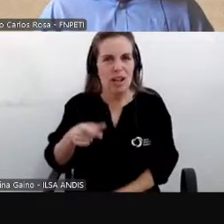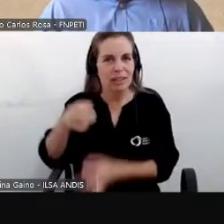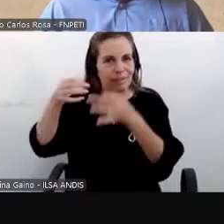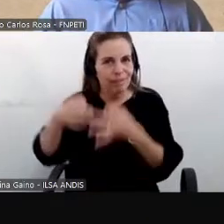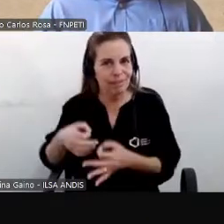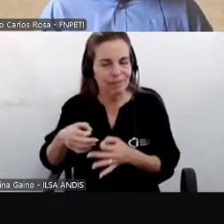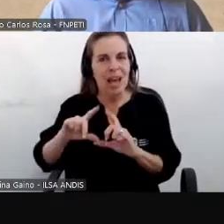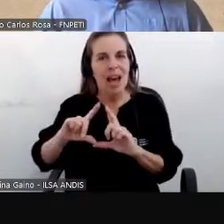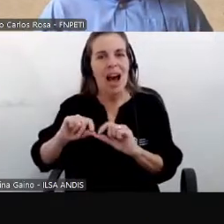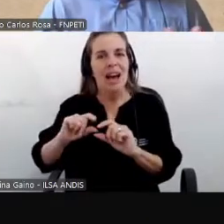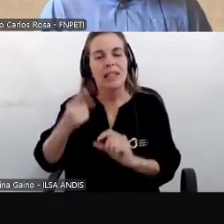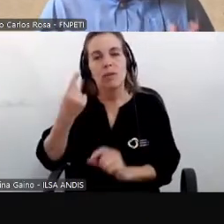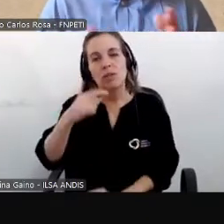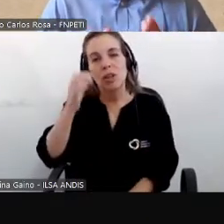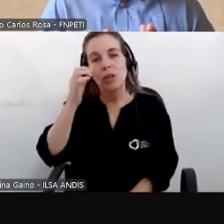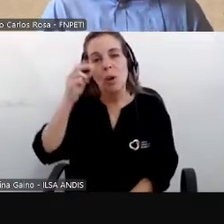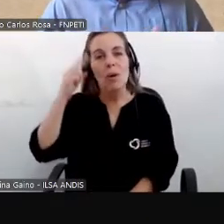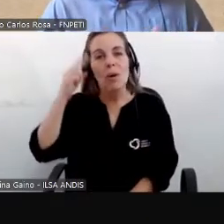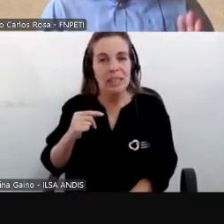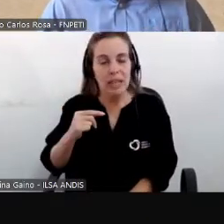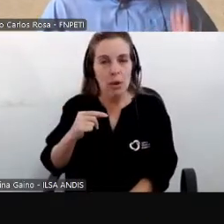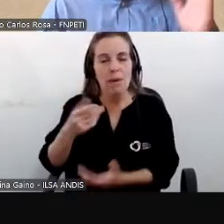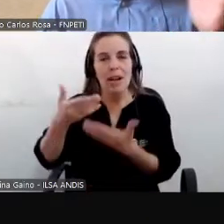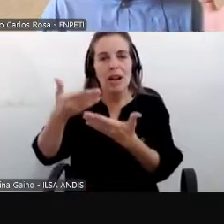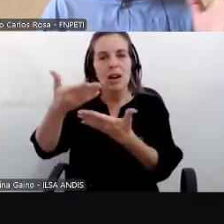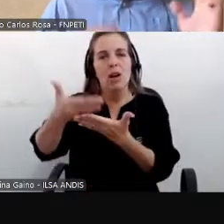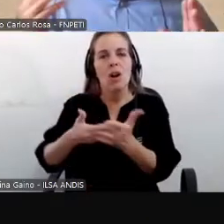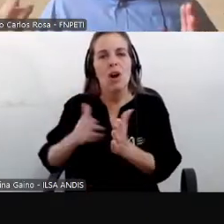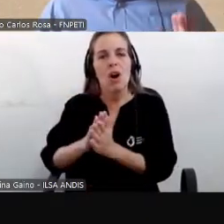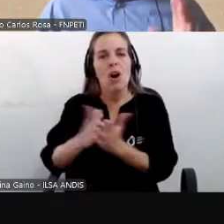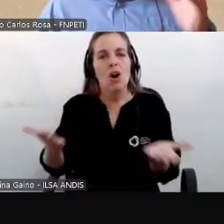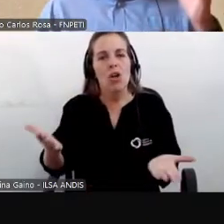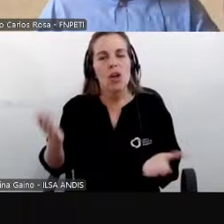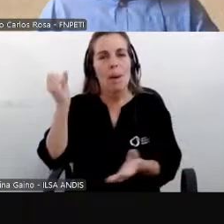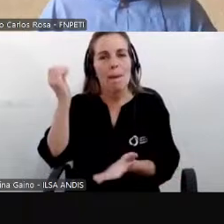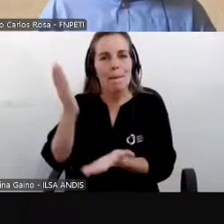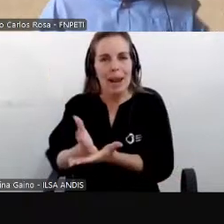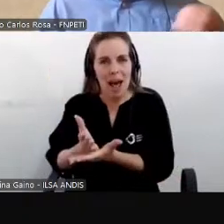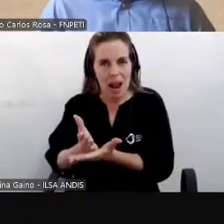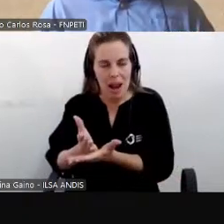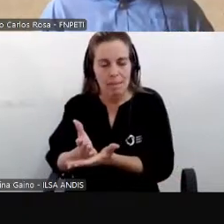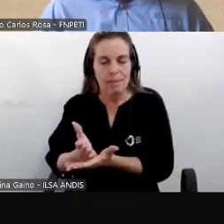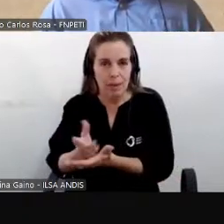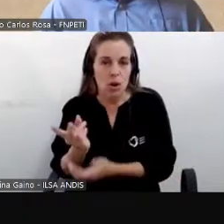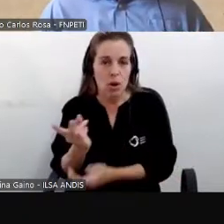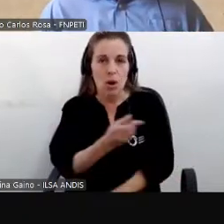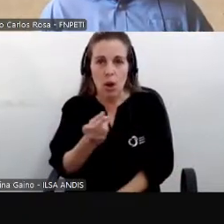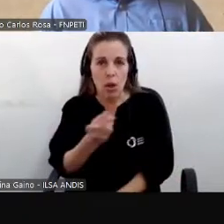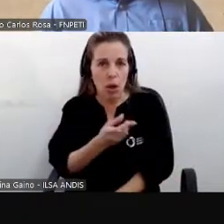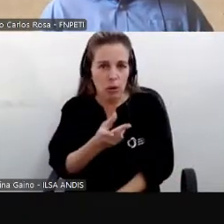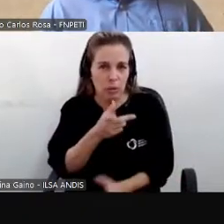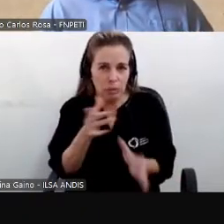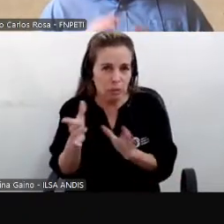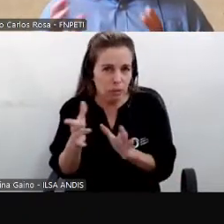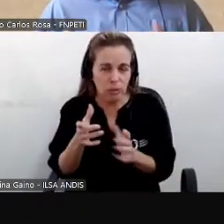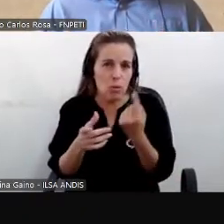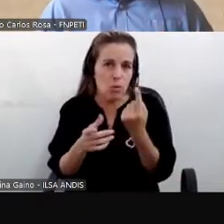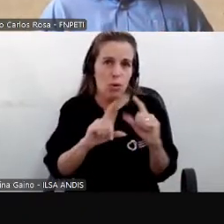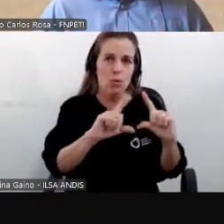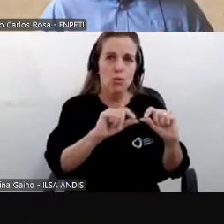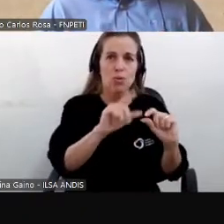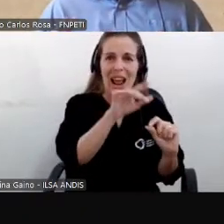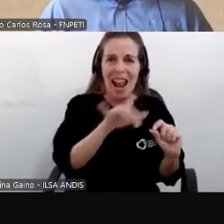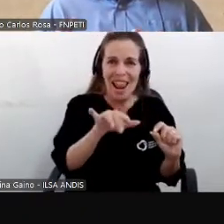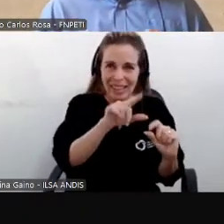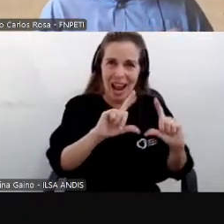similarity when the concept of human trafficking has become part of Article 19 of the Criminal Code. They are so